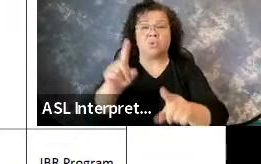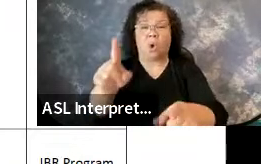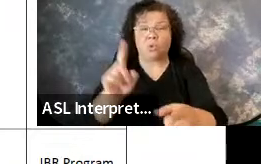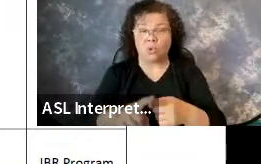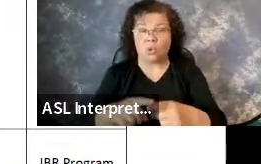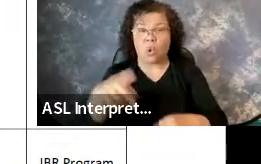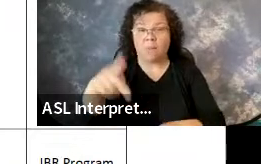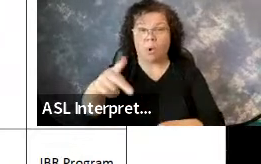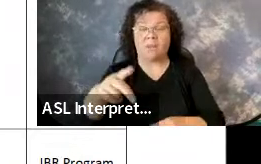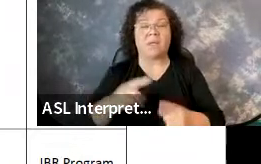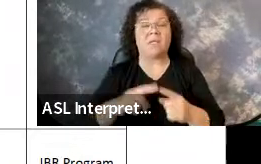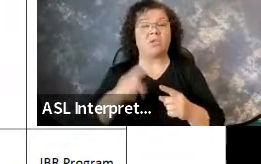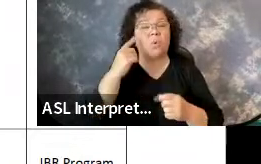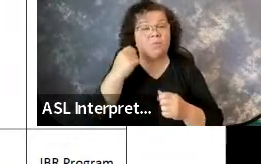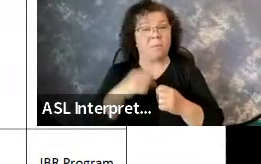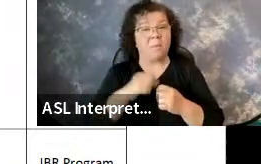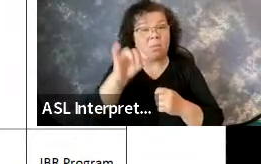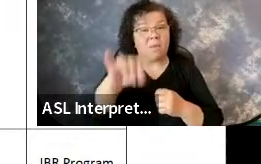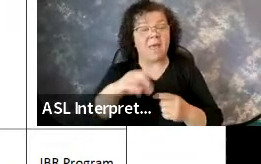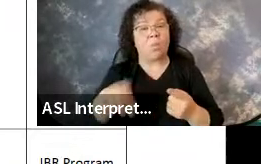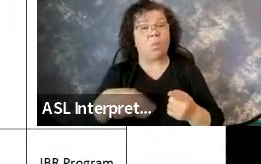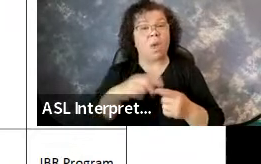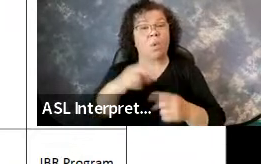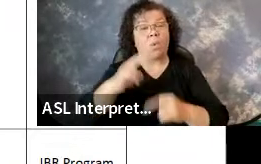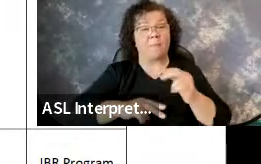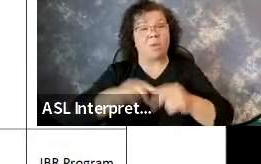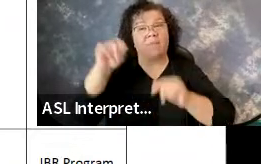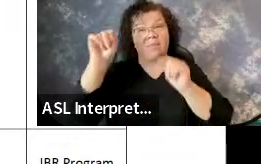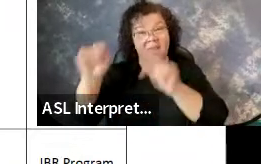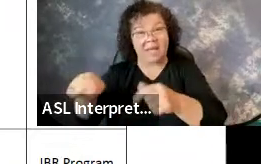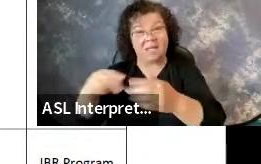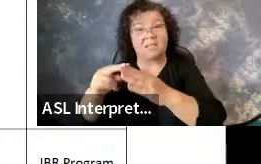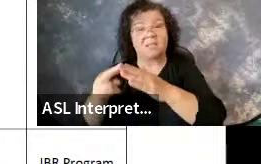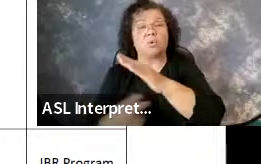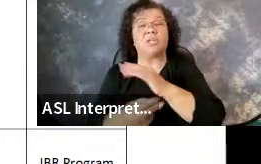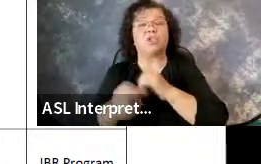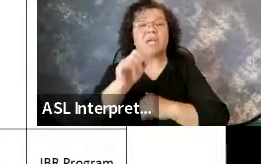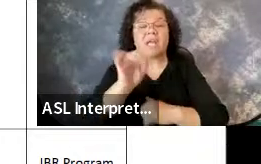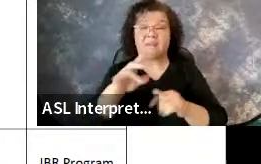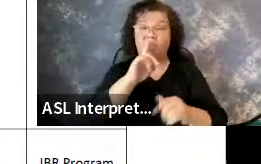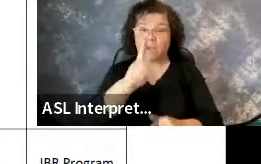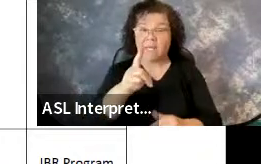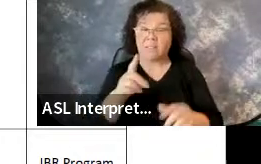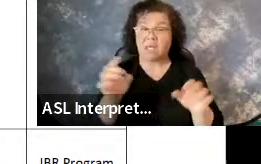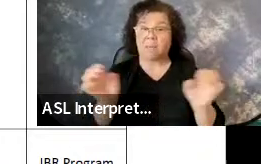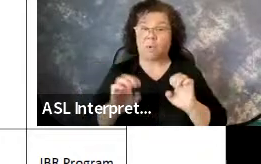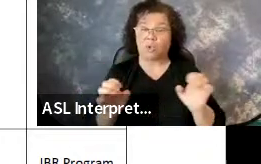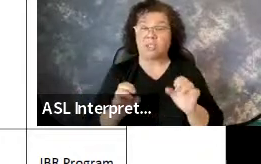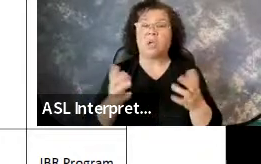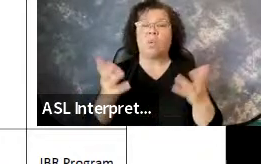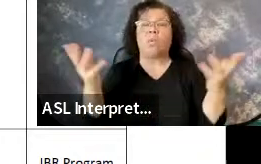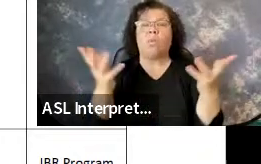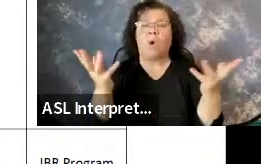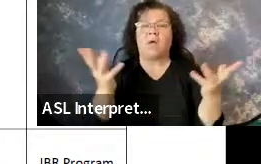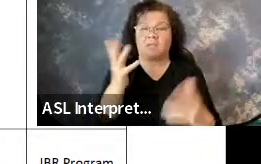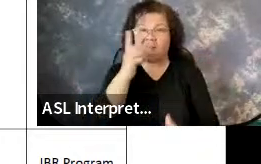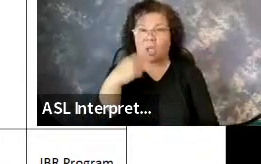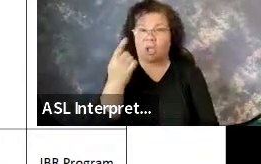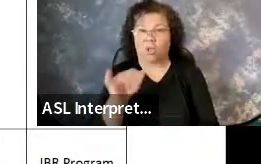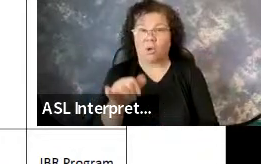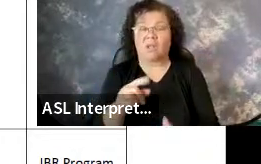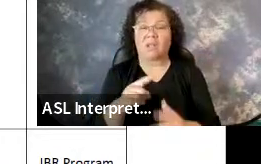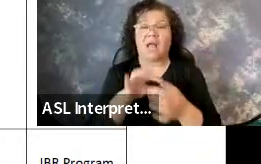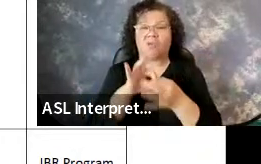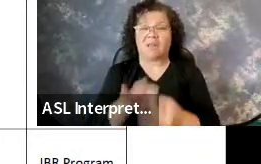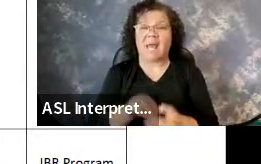just kind of keeping that in our mind when we build this bridge too, if there is an emergency, what would that look like with regards to